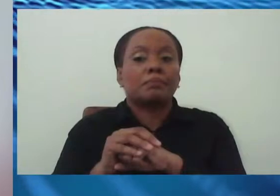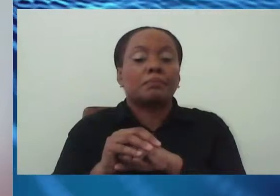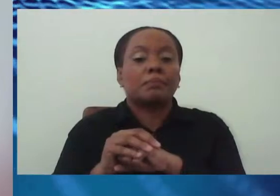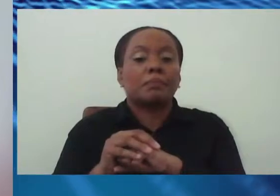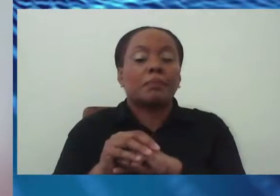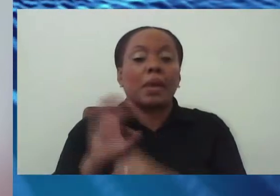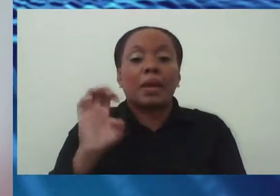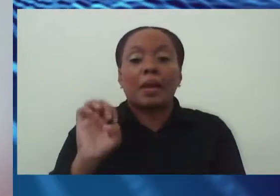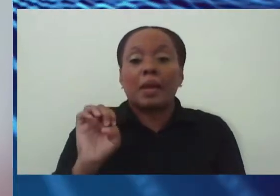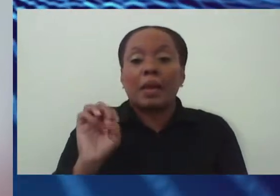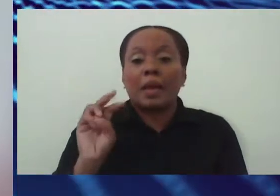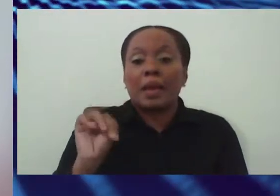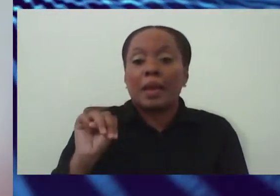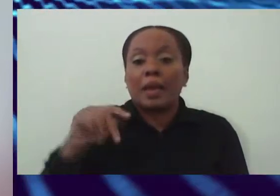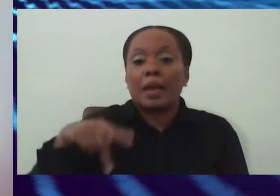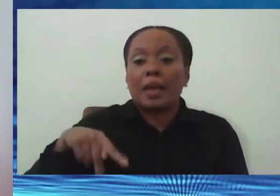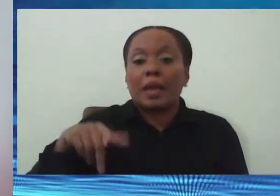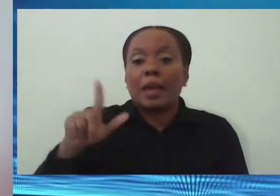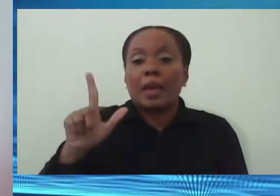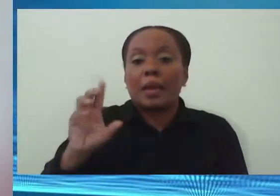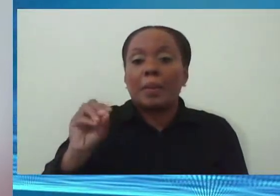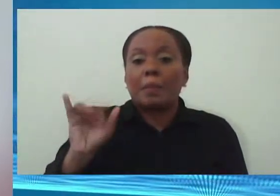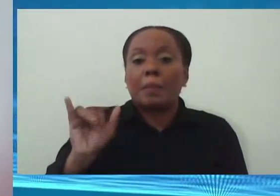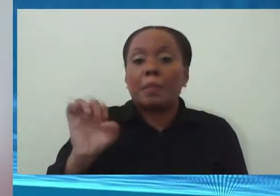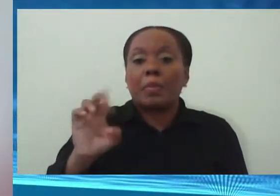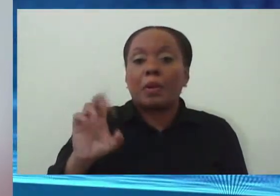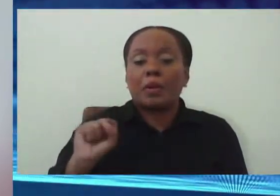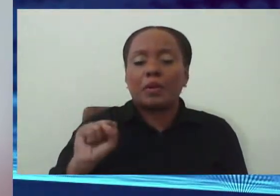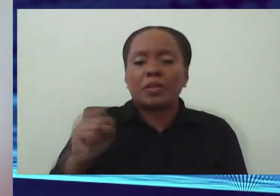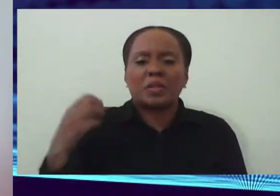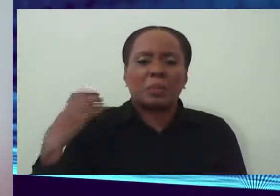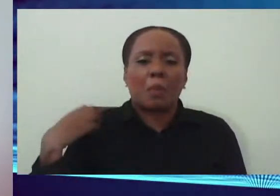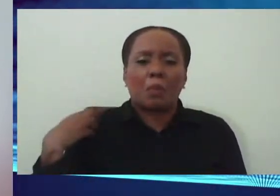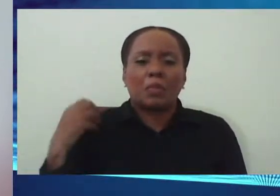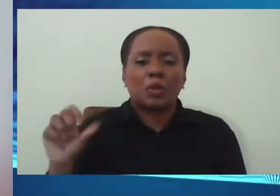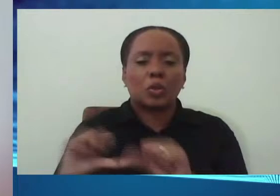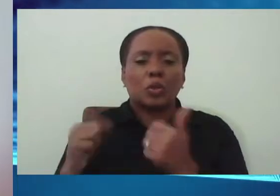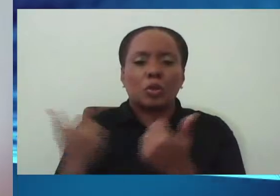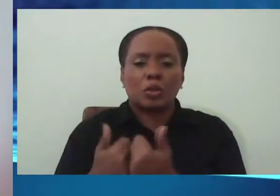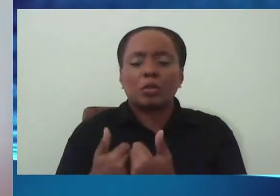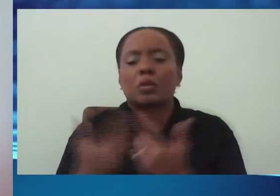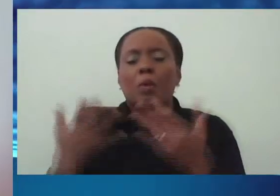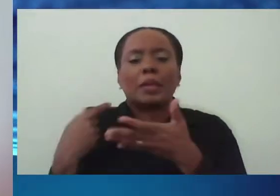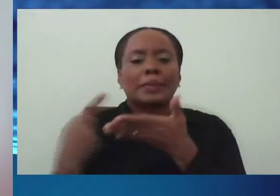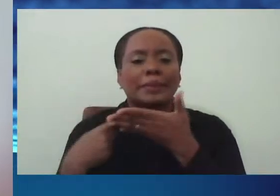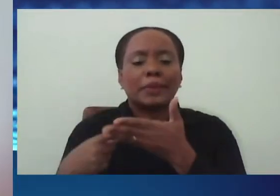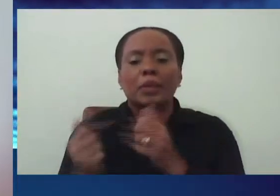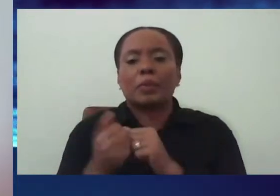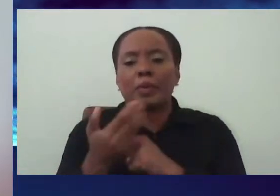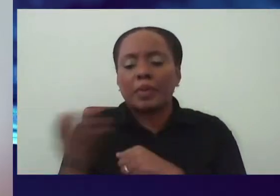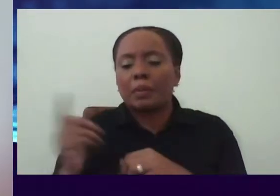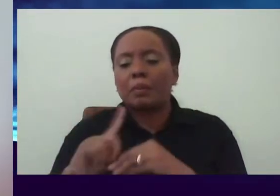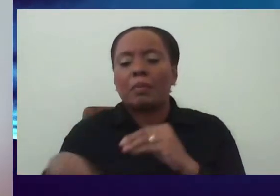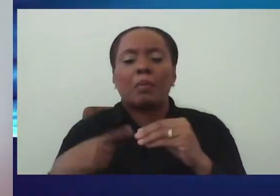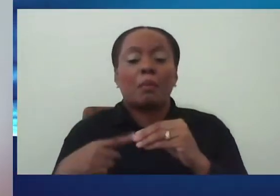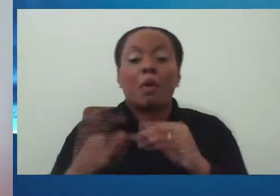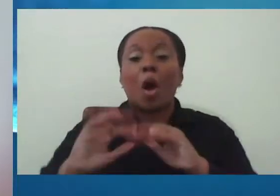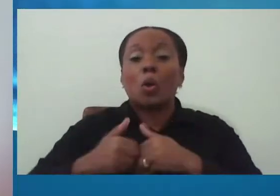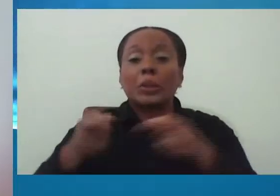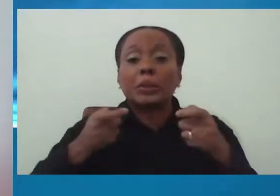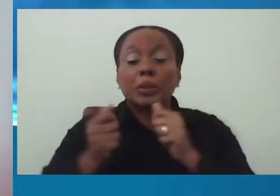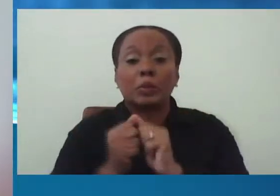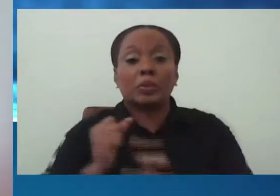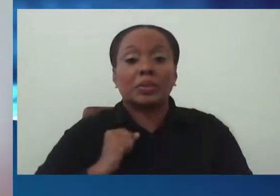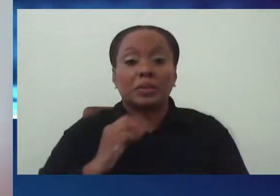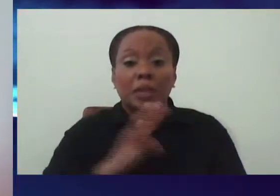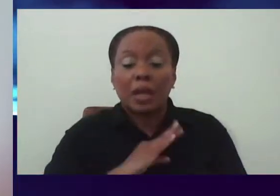guidance that we have in place for these two situations, return to work in terms of those who've been in isolation and return to work in